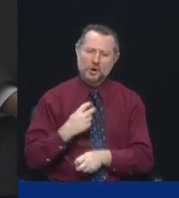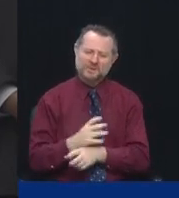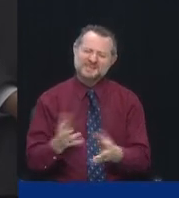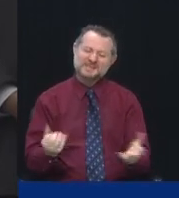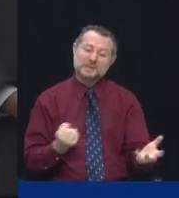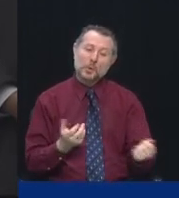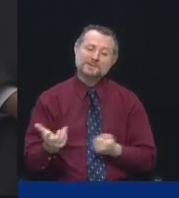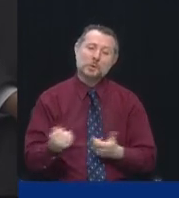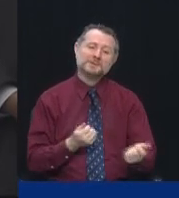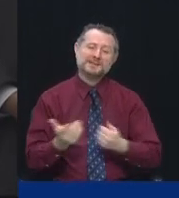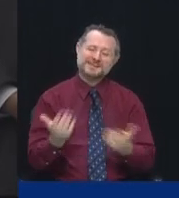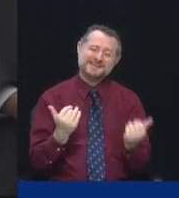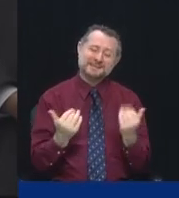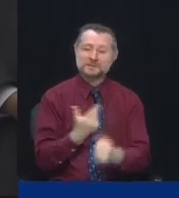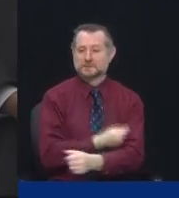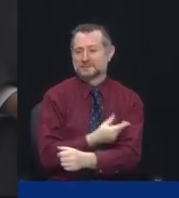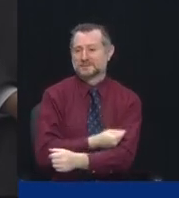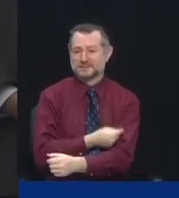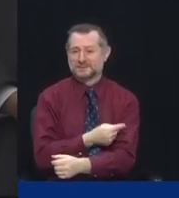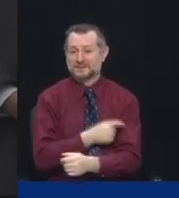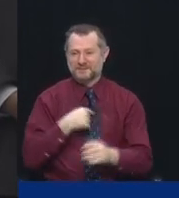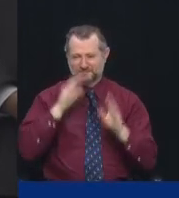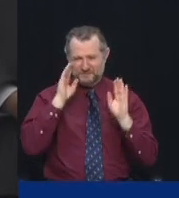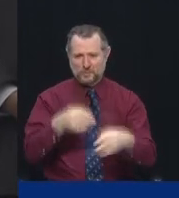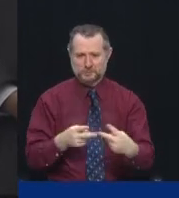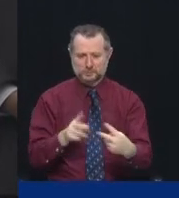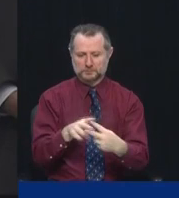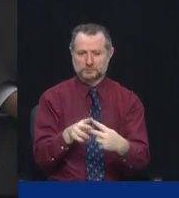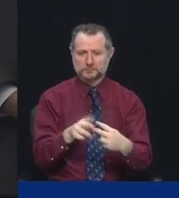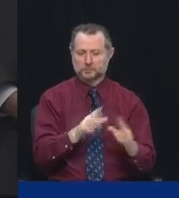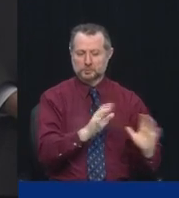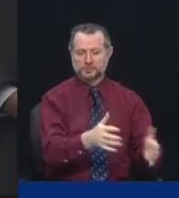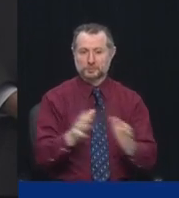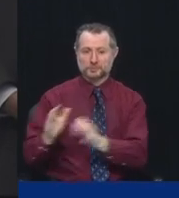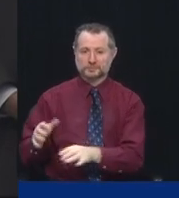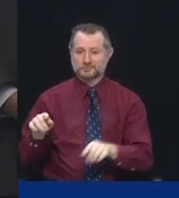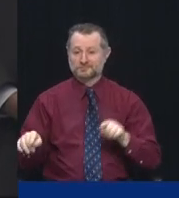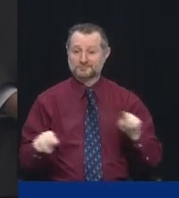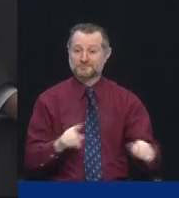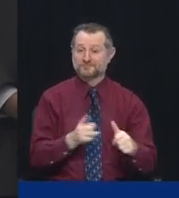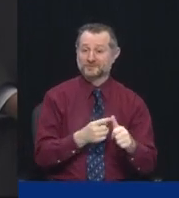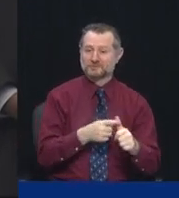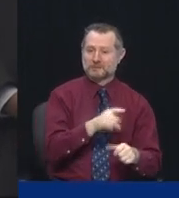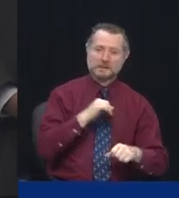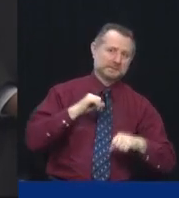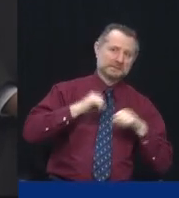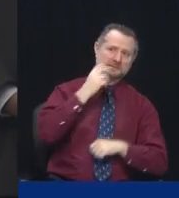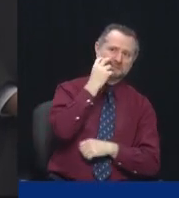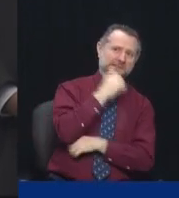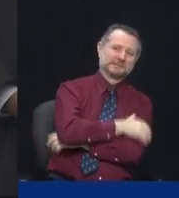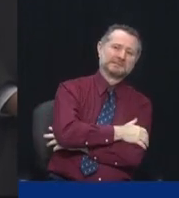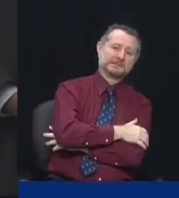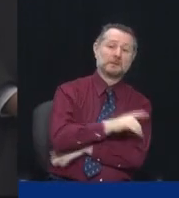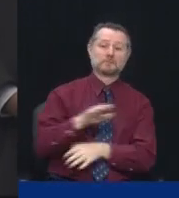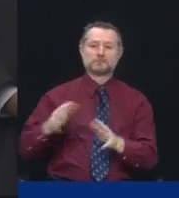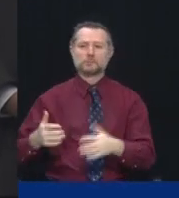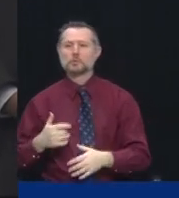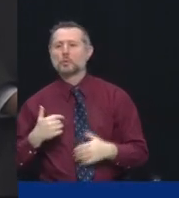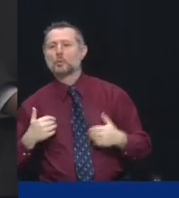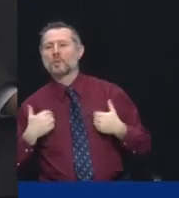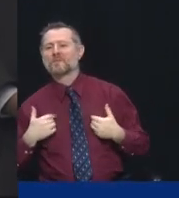vaccinations. We're focused on two groups, the doubtful and the youthful. Who